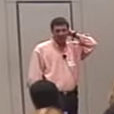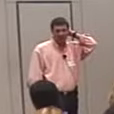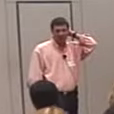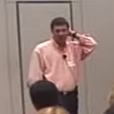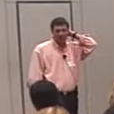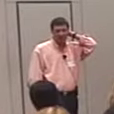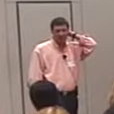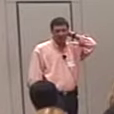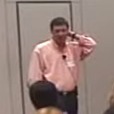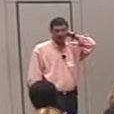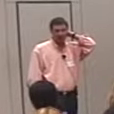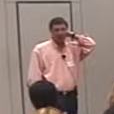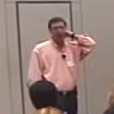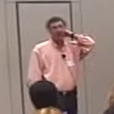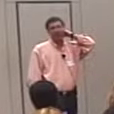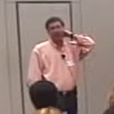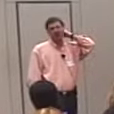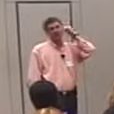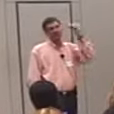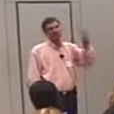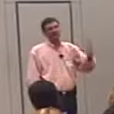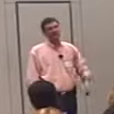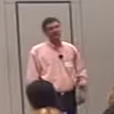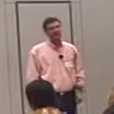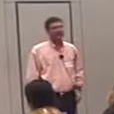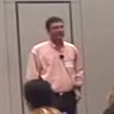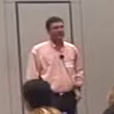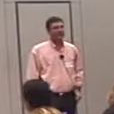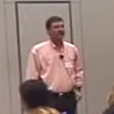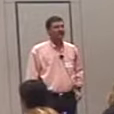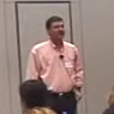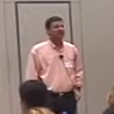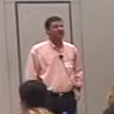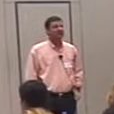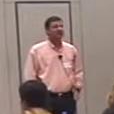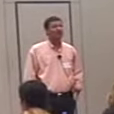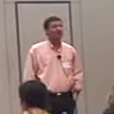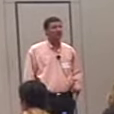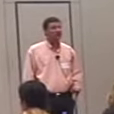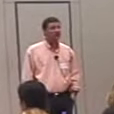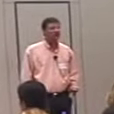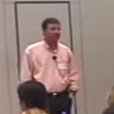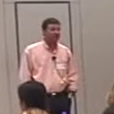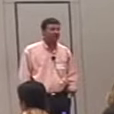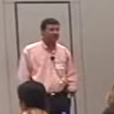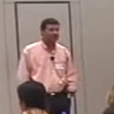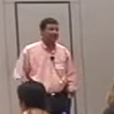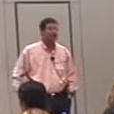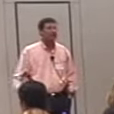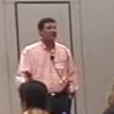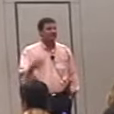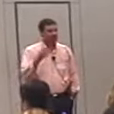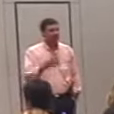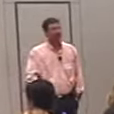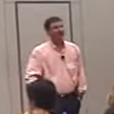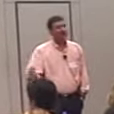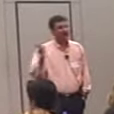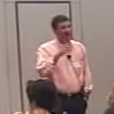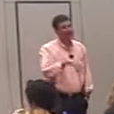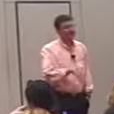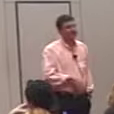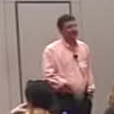brought in, because I thought I heard you say that she's done. We generally have, you need to get some problems finished, and bring